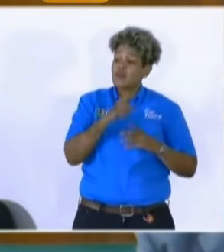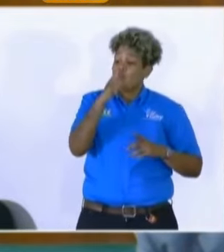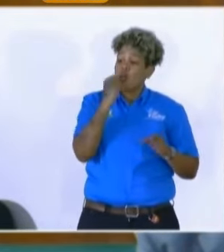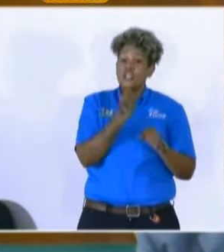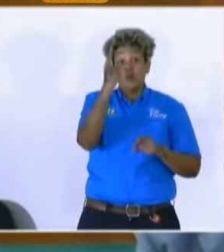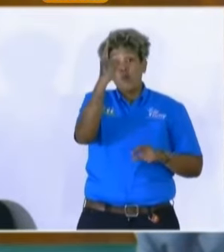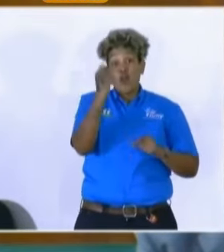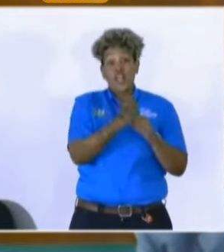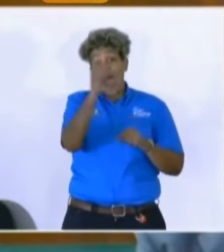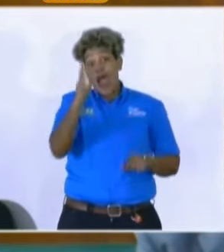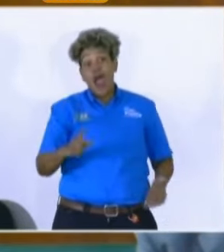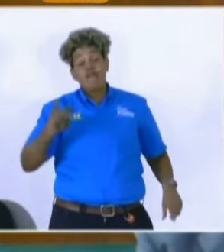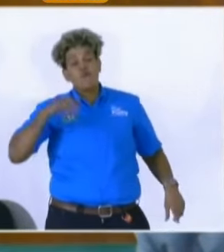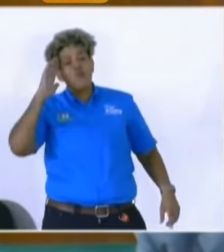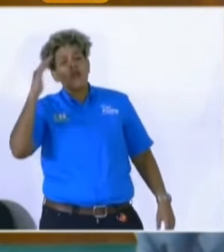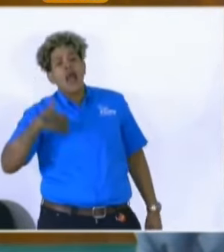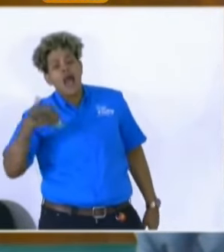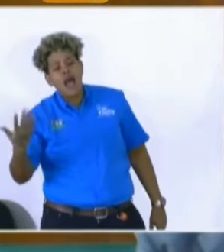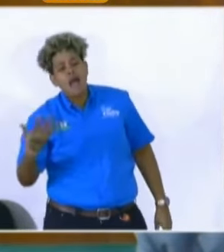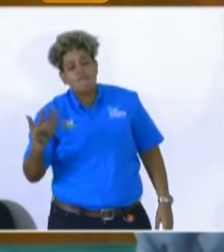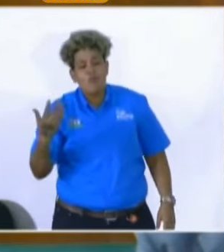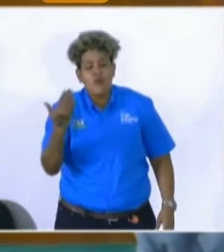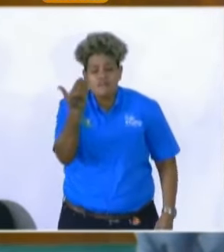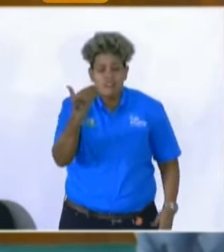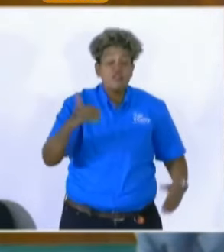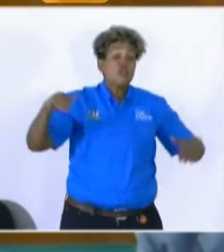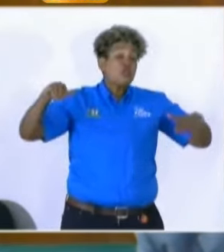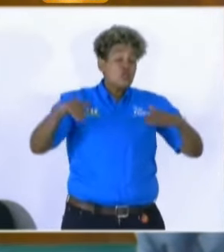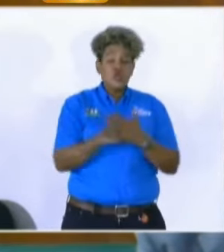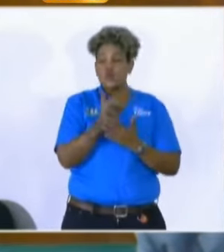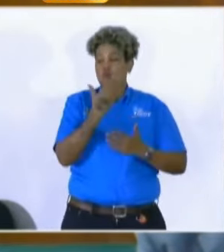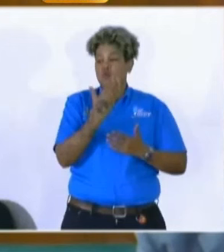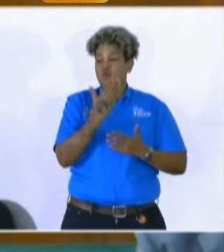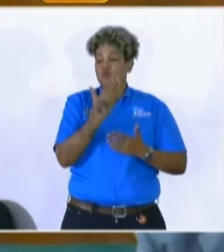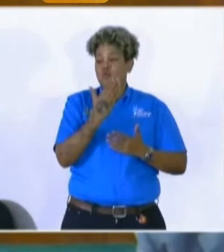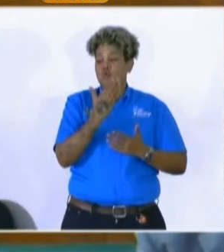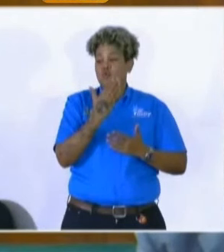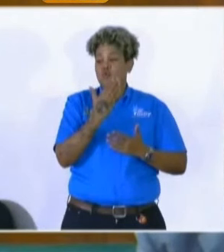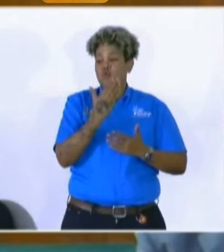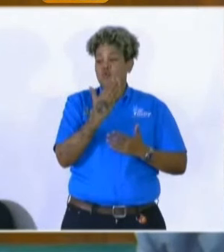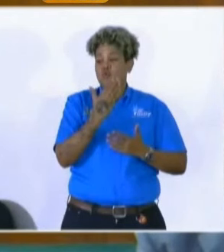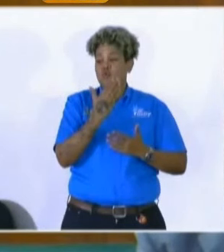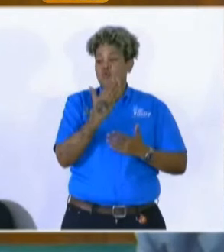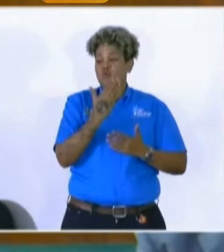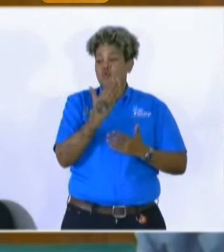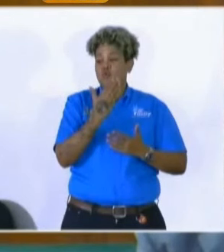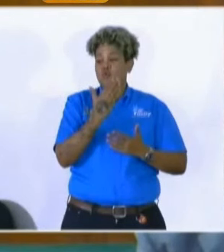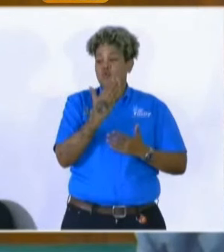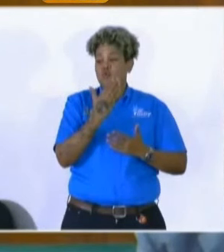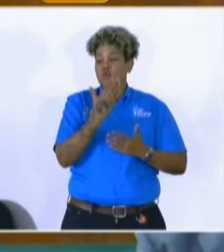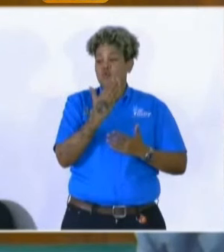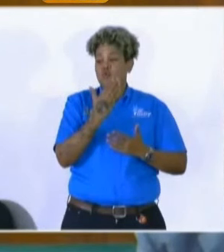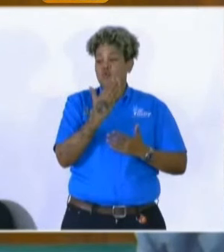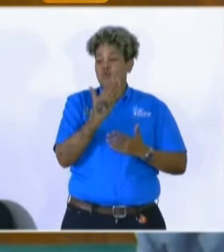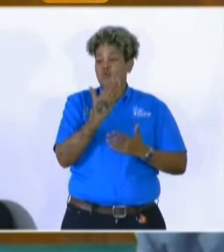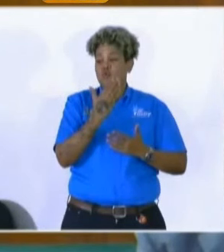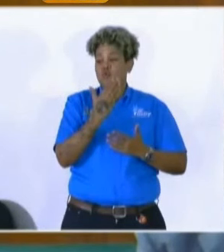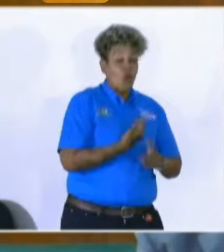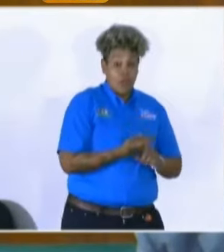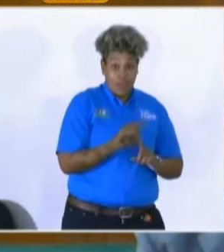half, 15 brand new, some Jamaicans would call it new brand, operating theaters